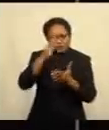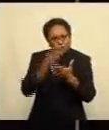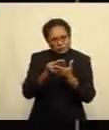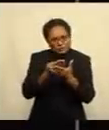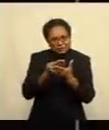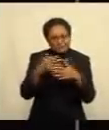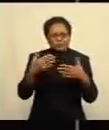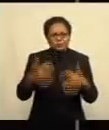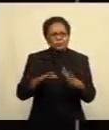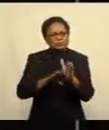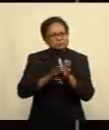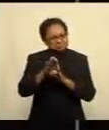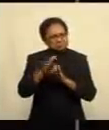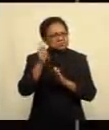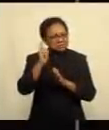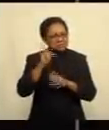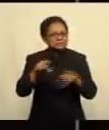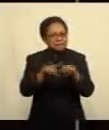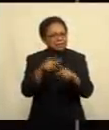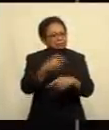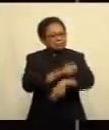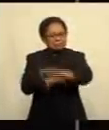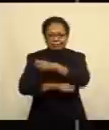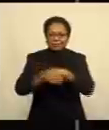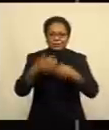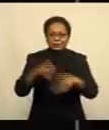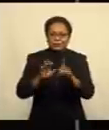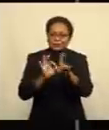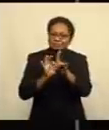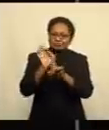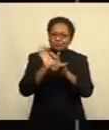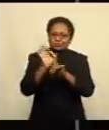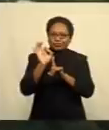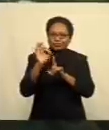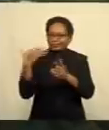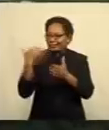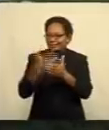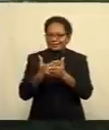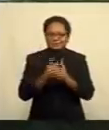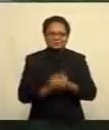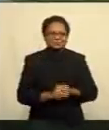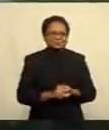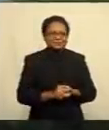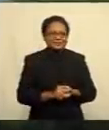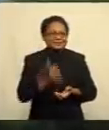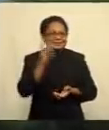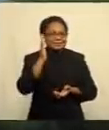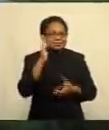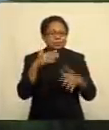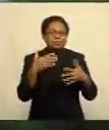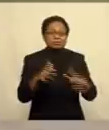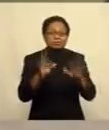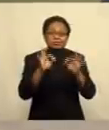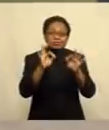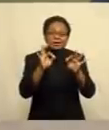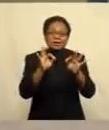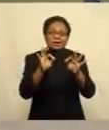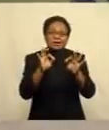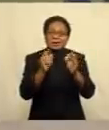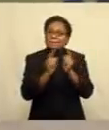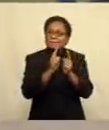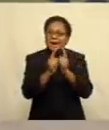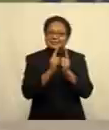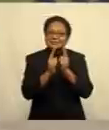teachers' commitment have changed drastically. Chasai Nanunga has more. The school recorded an excellent pass rate last year